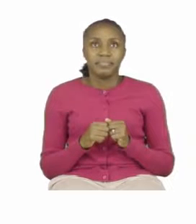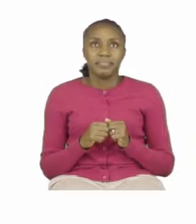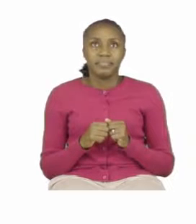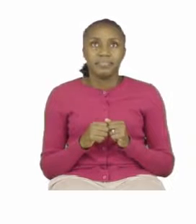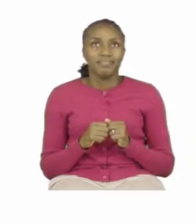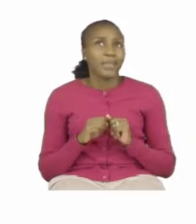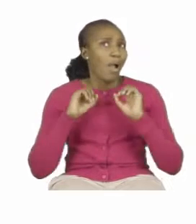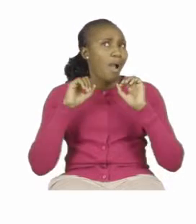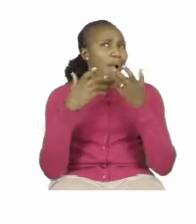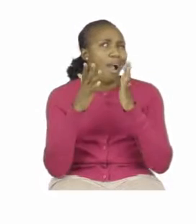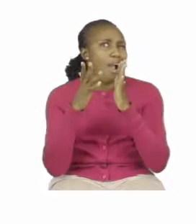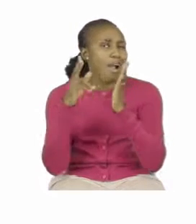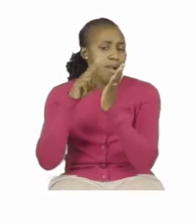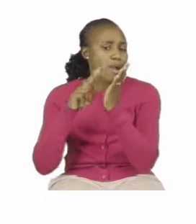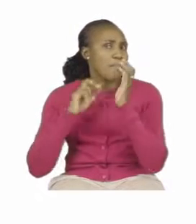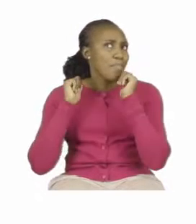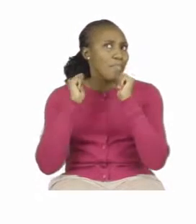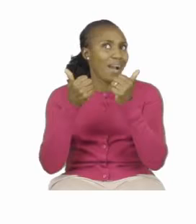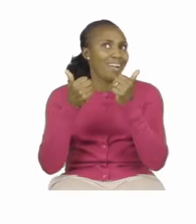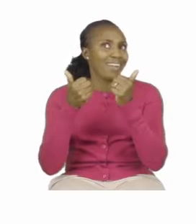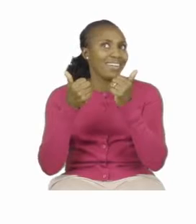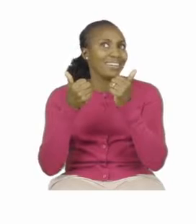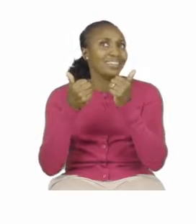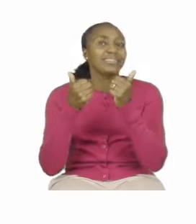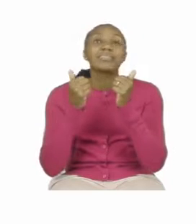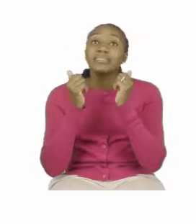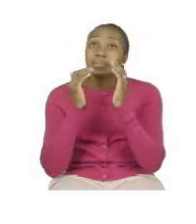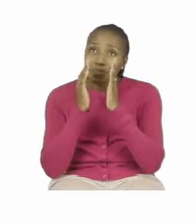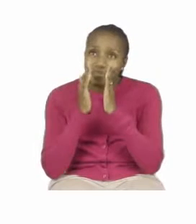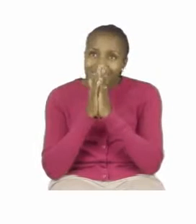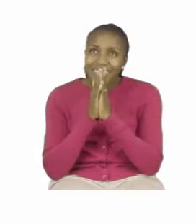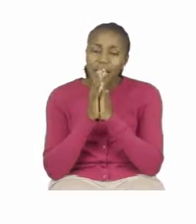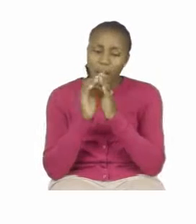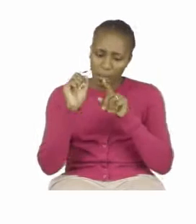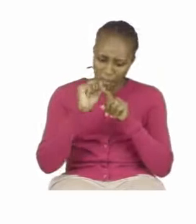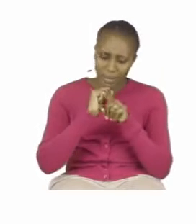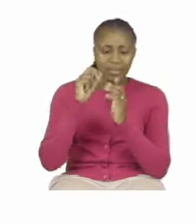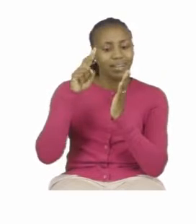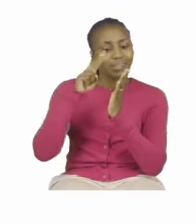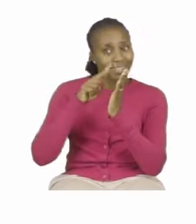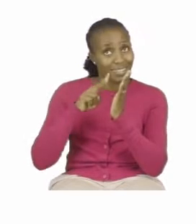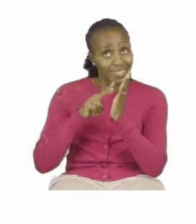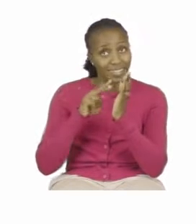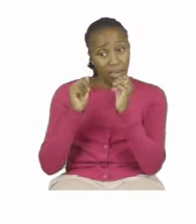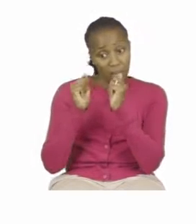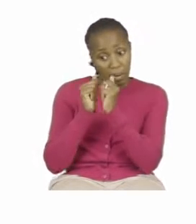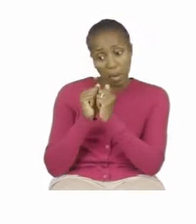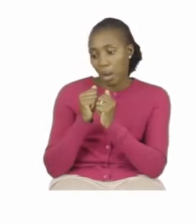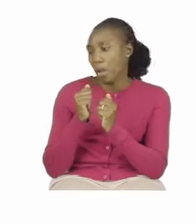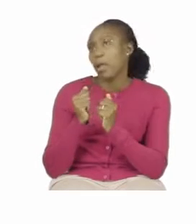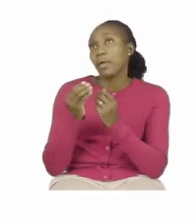Well done. Now it's going to be your job to read these words with an adult at